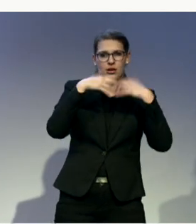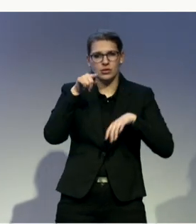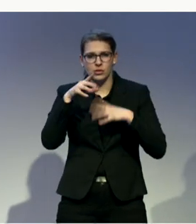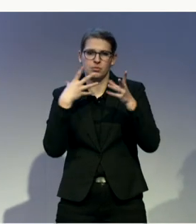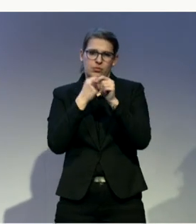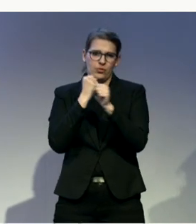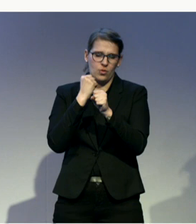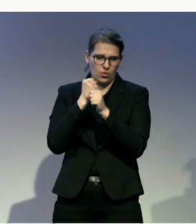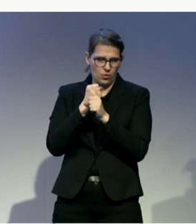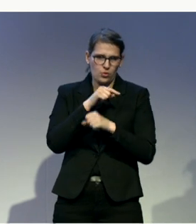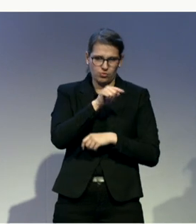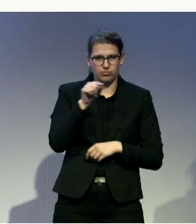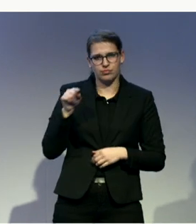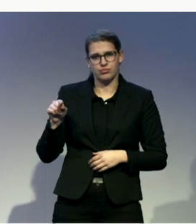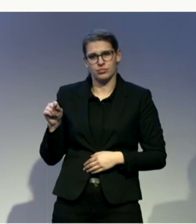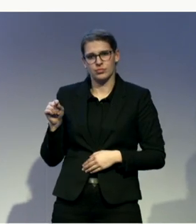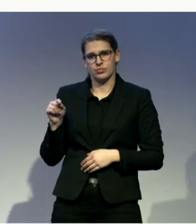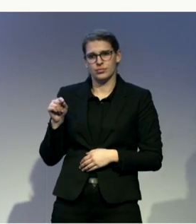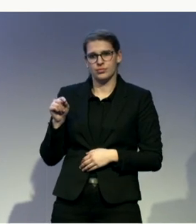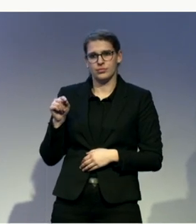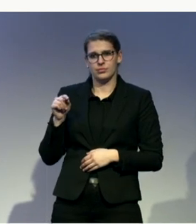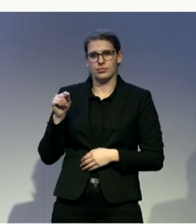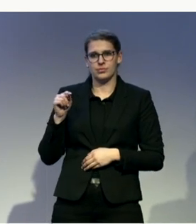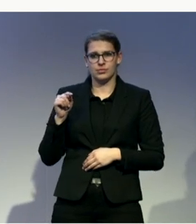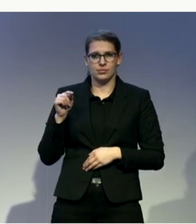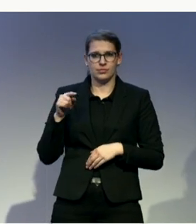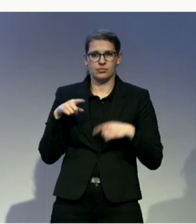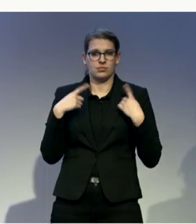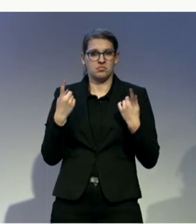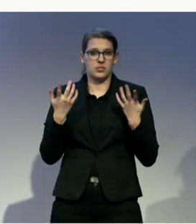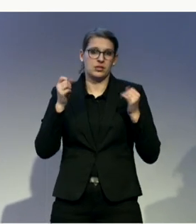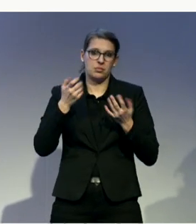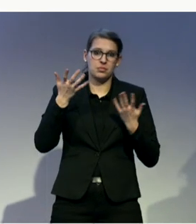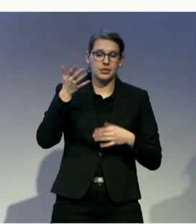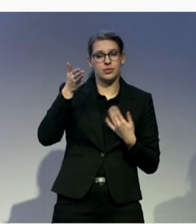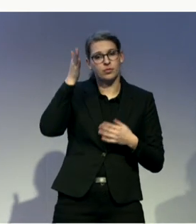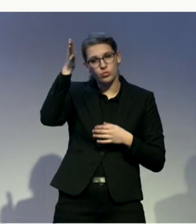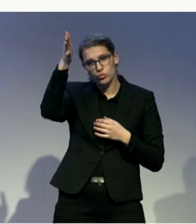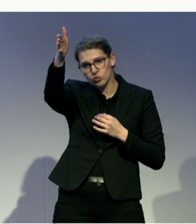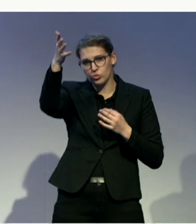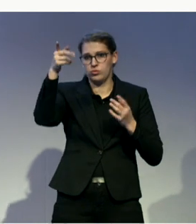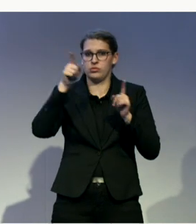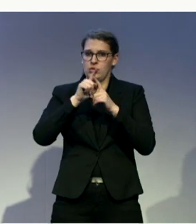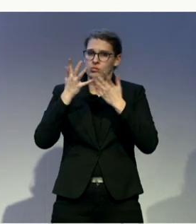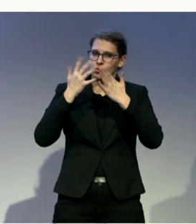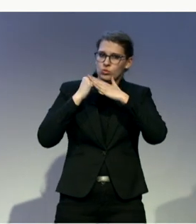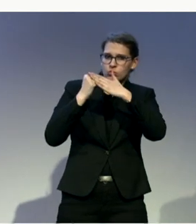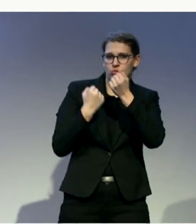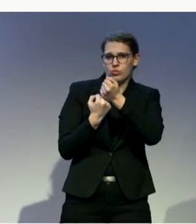build the support services of tomorrow. But I would like to finish this